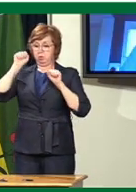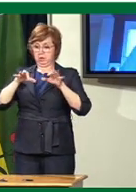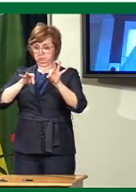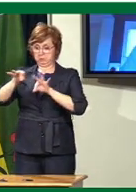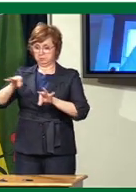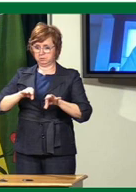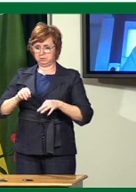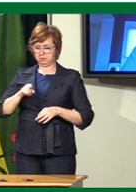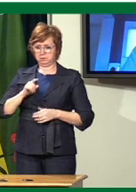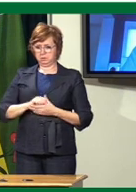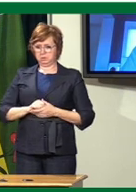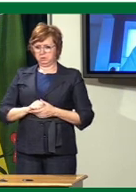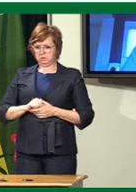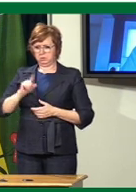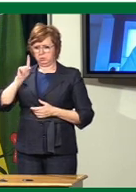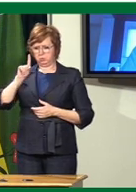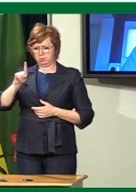about what